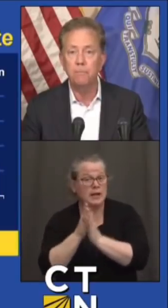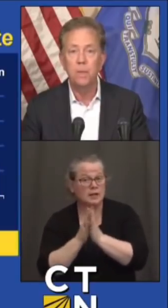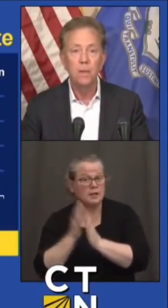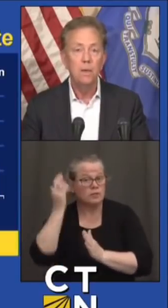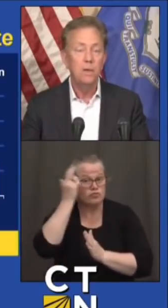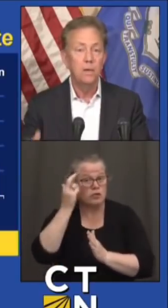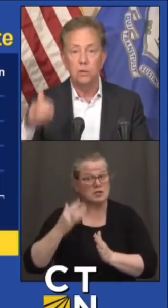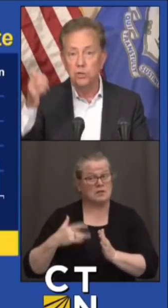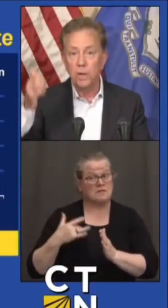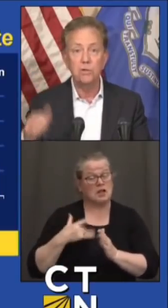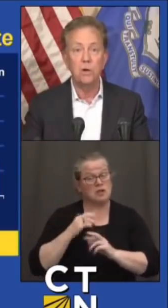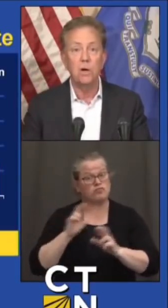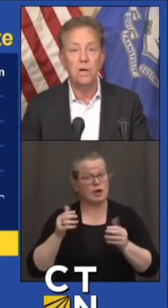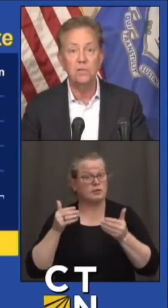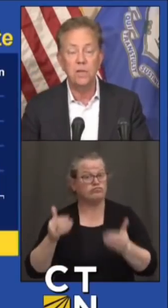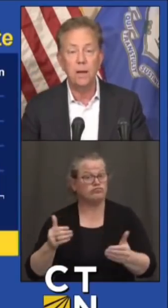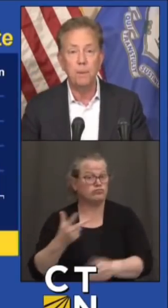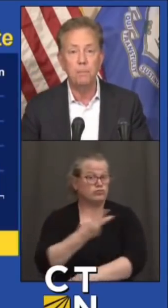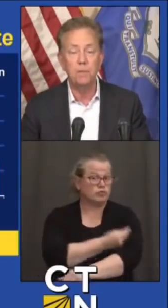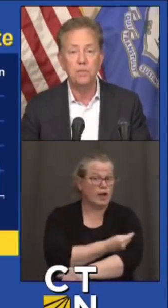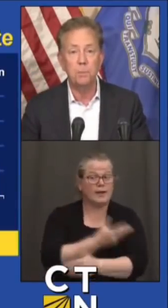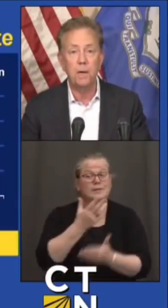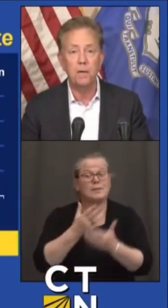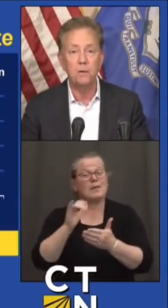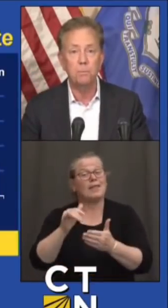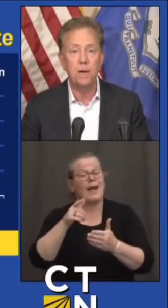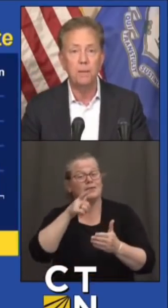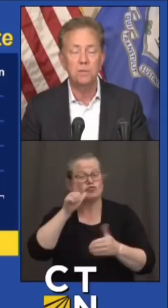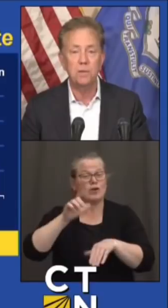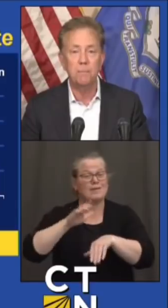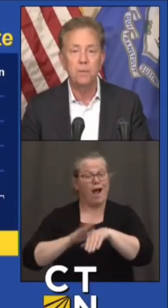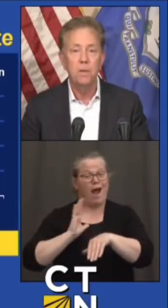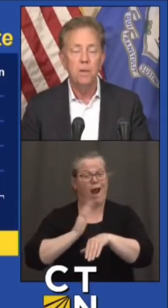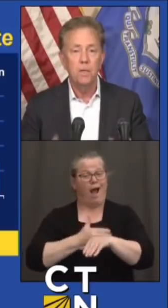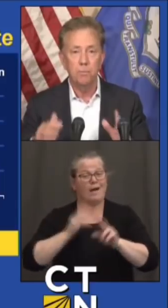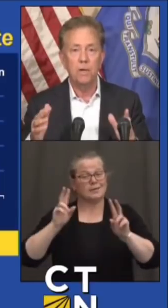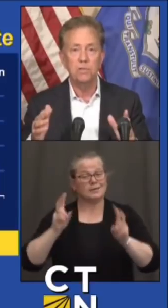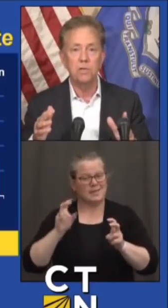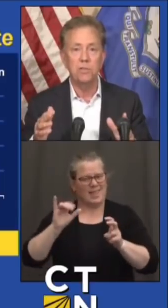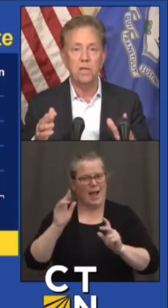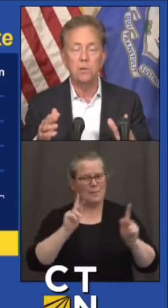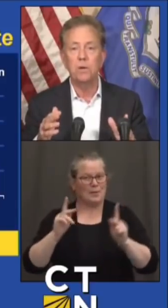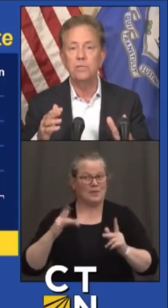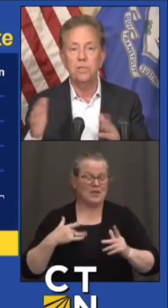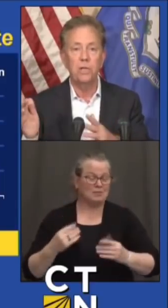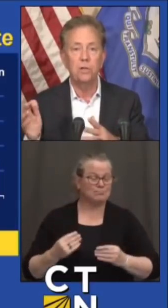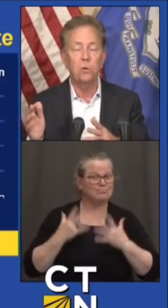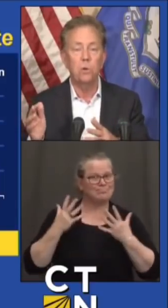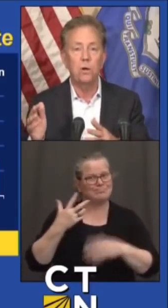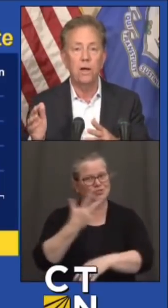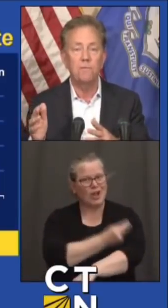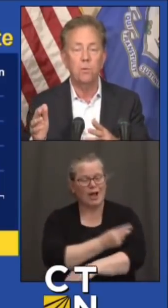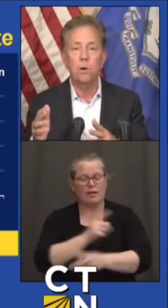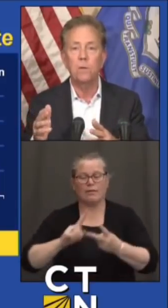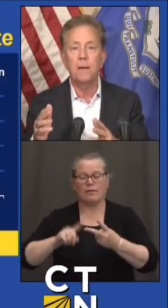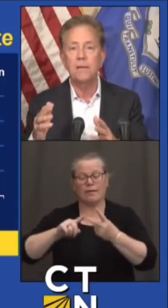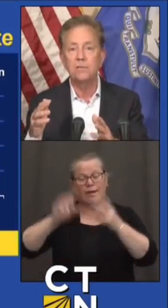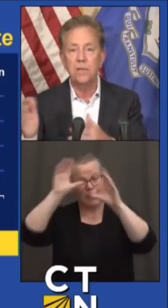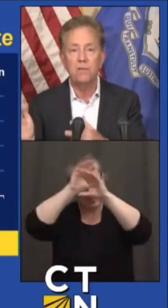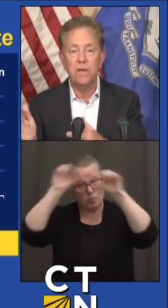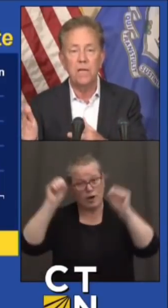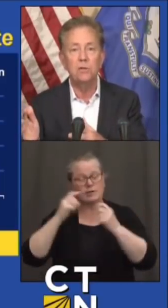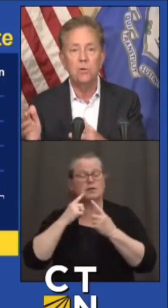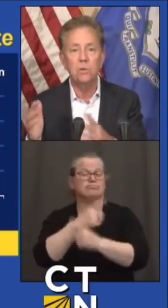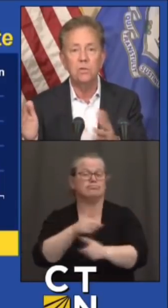Maybe, drinks on us got people inspired. Perhaps the president's declaration that you no longer have to wear a